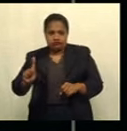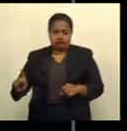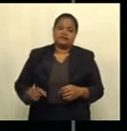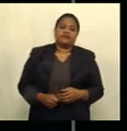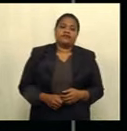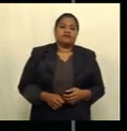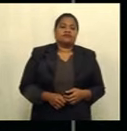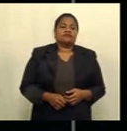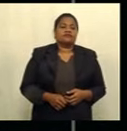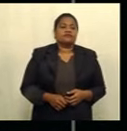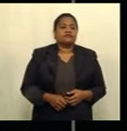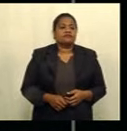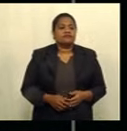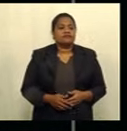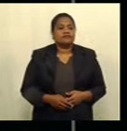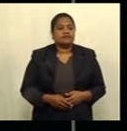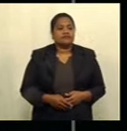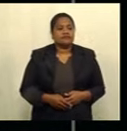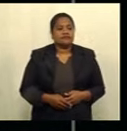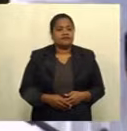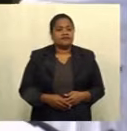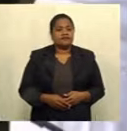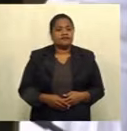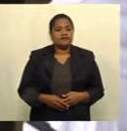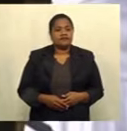as the virus looms at their doorstep.